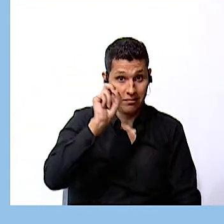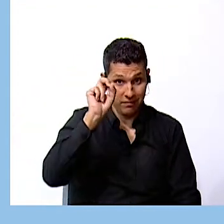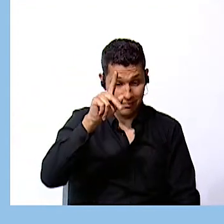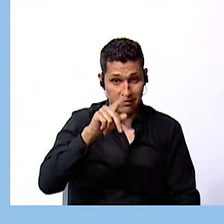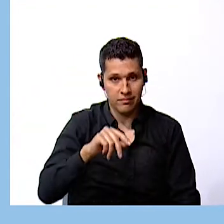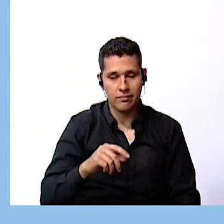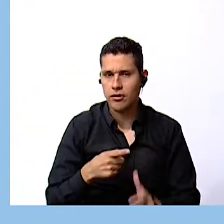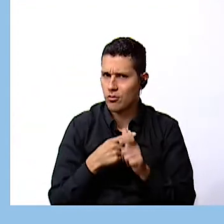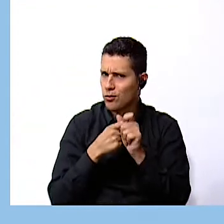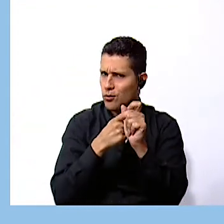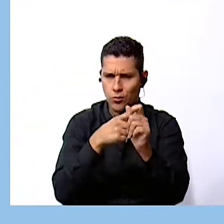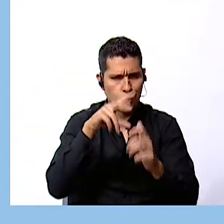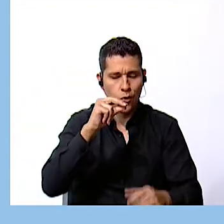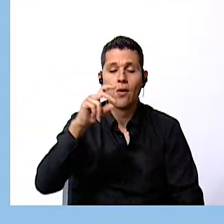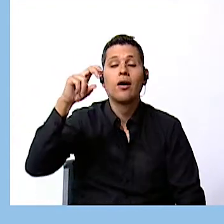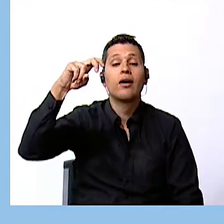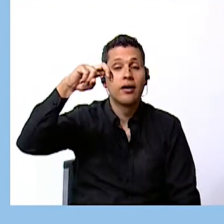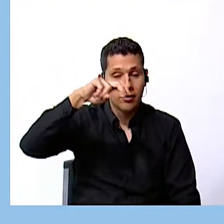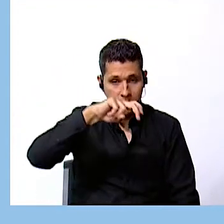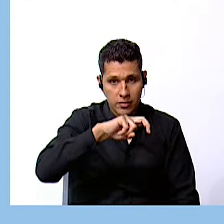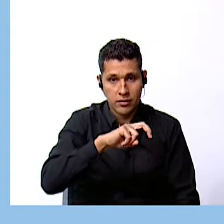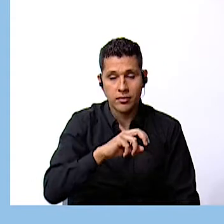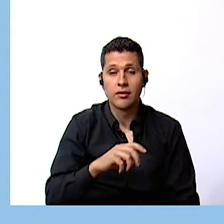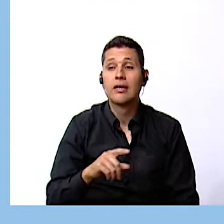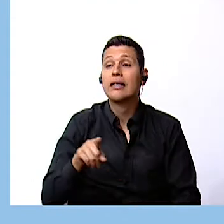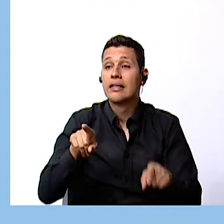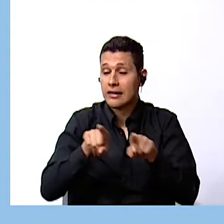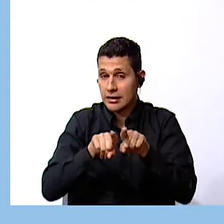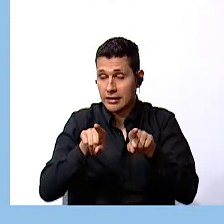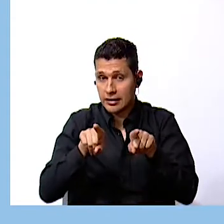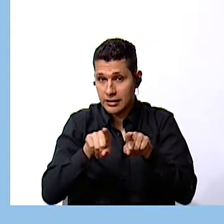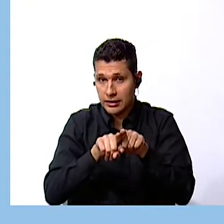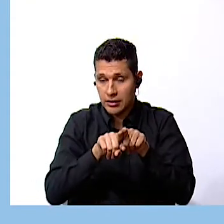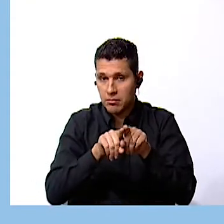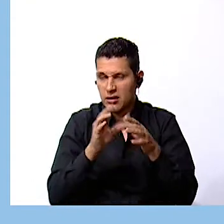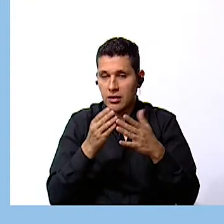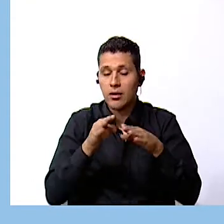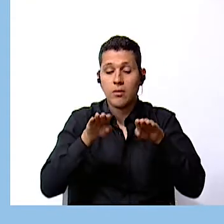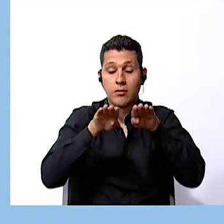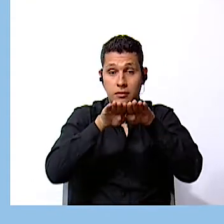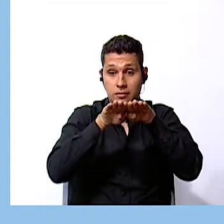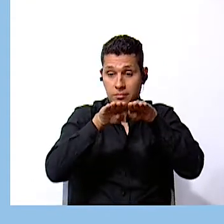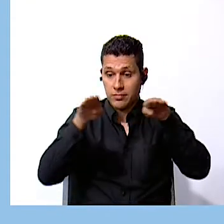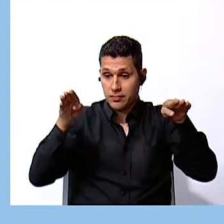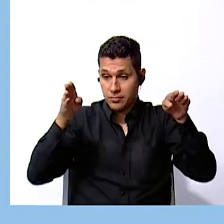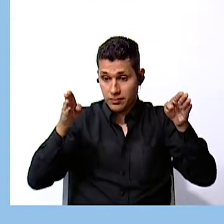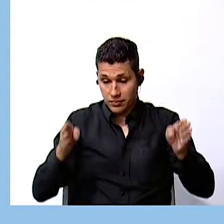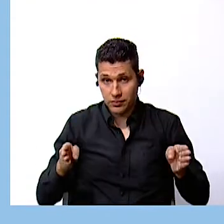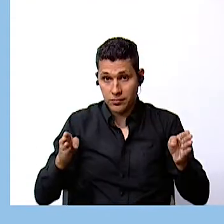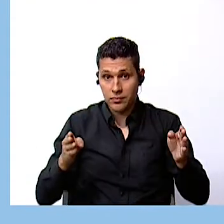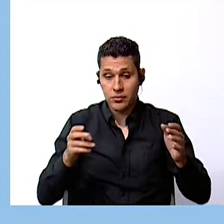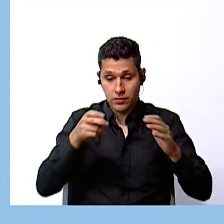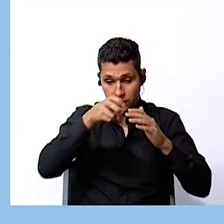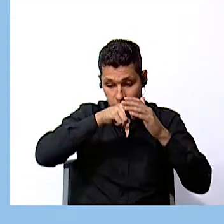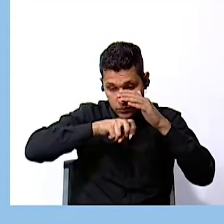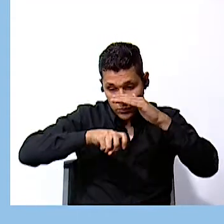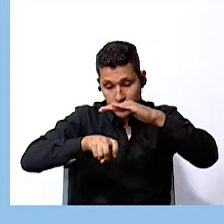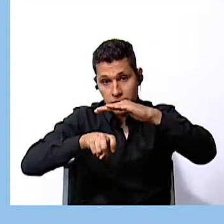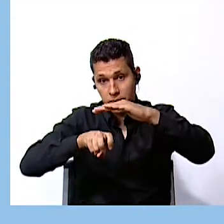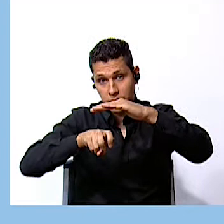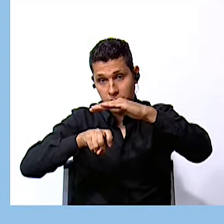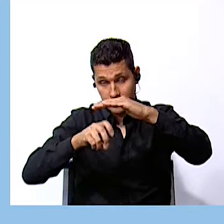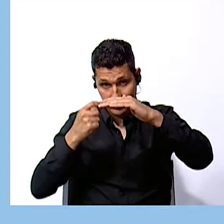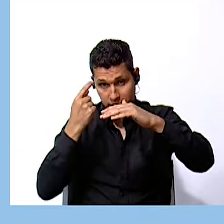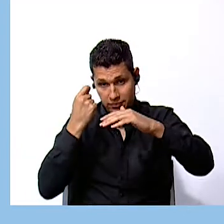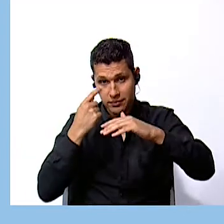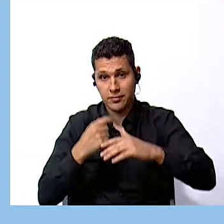right. Also, we have to get under a table or desk. Nos colocamos debajo de la mesa o